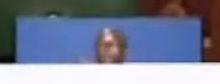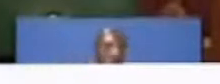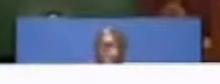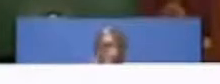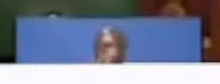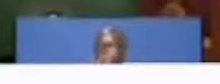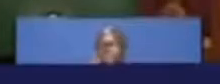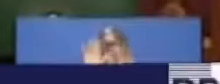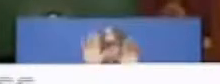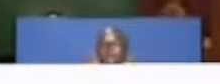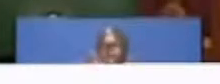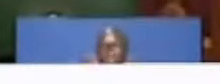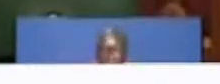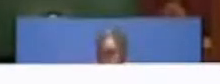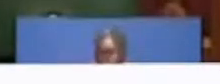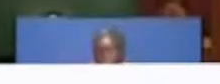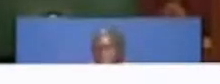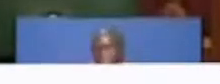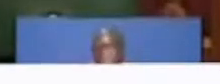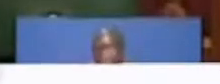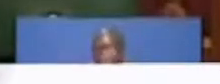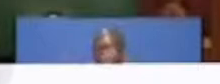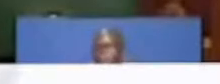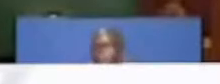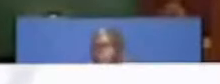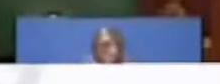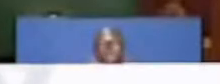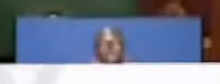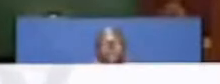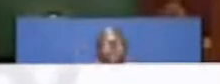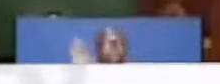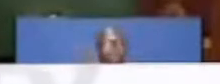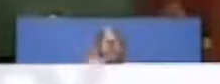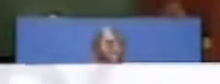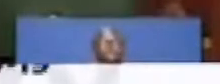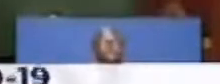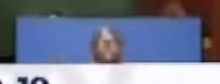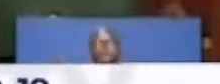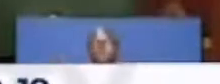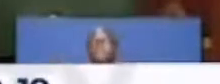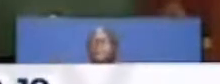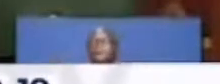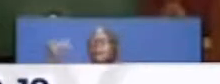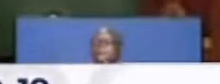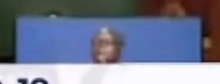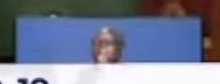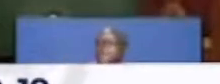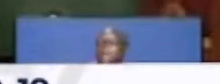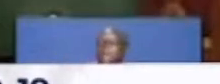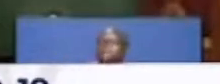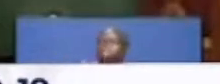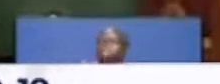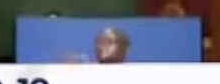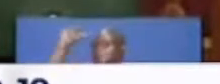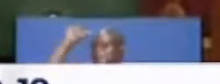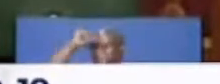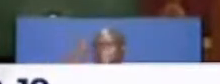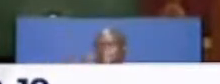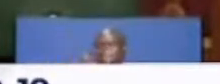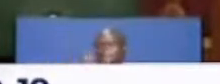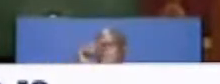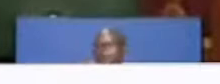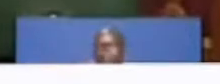drivers. One, we undertook a massive transfer of highly skilled civil servants from the national government to the